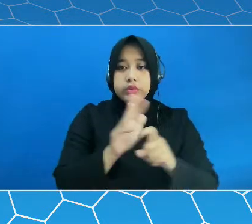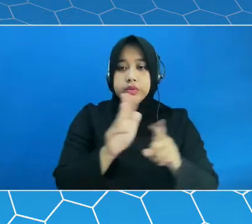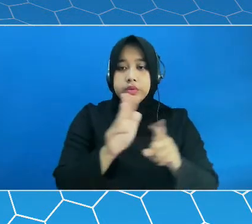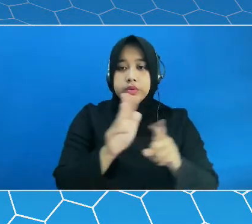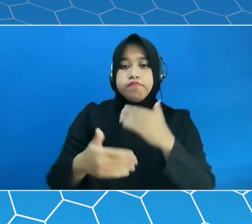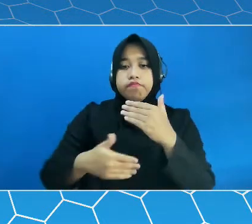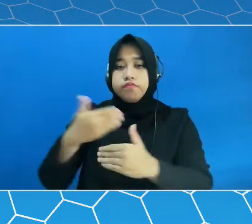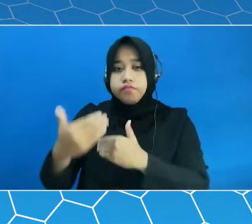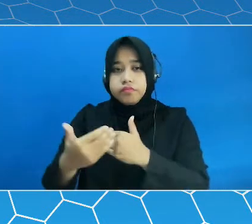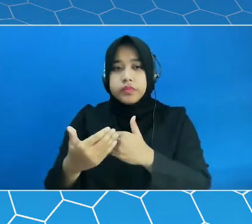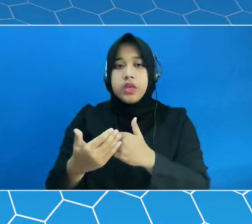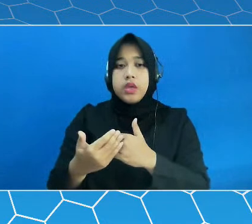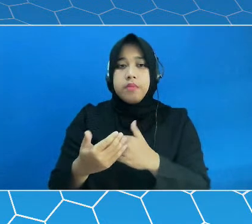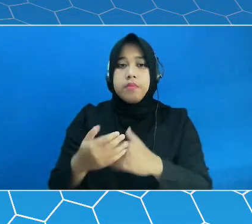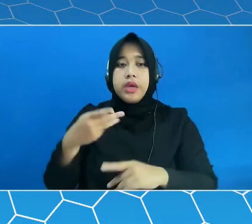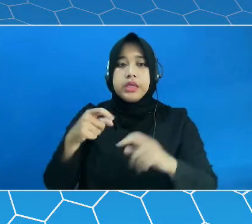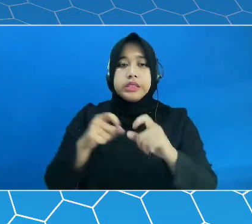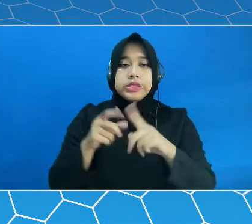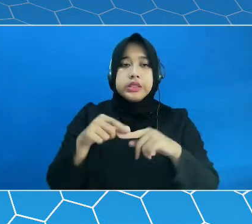slide, please.